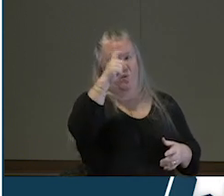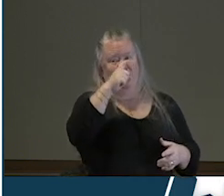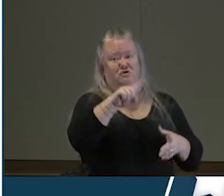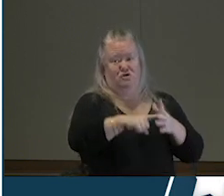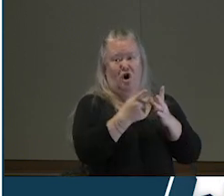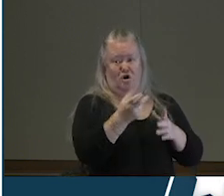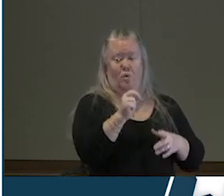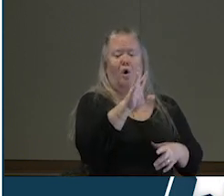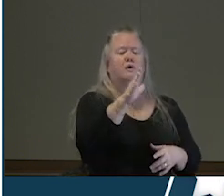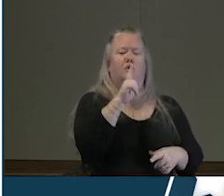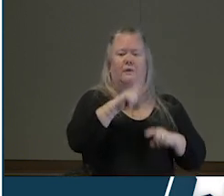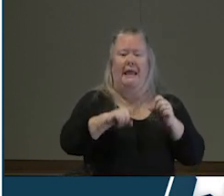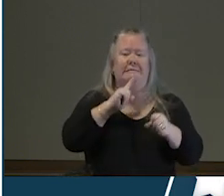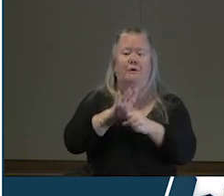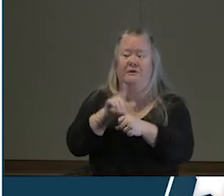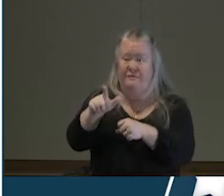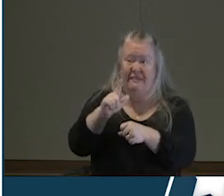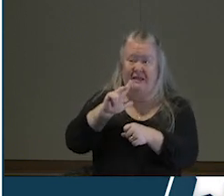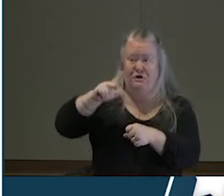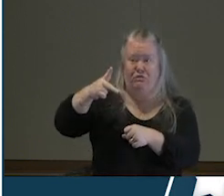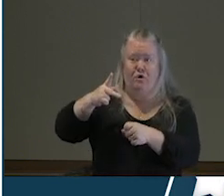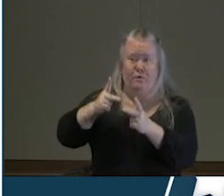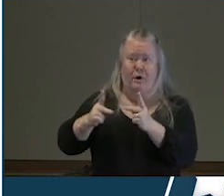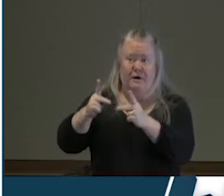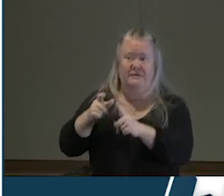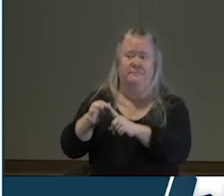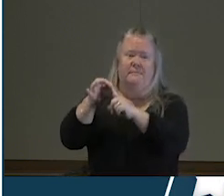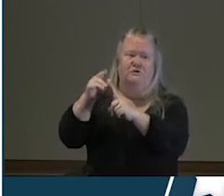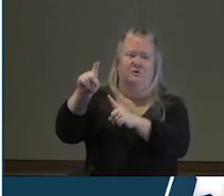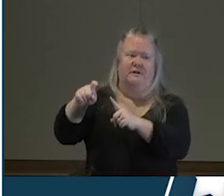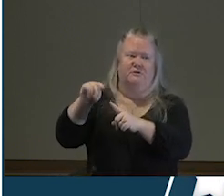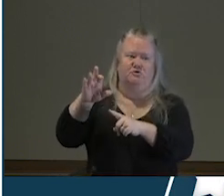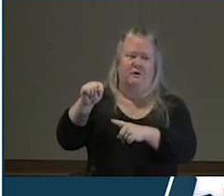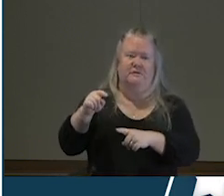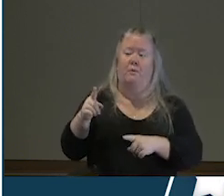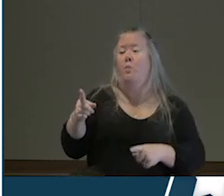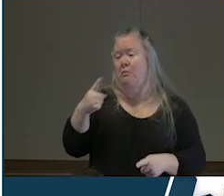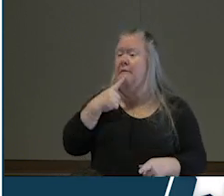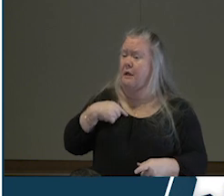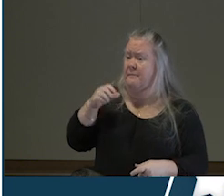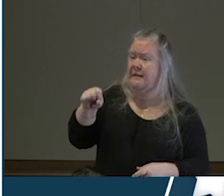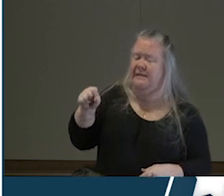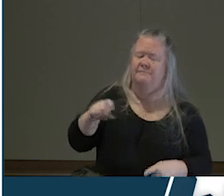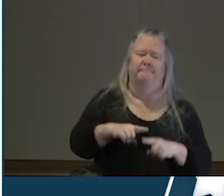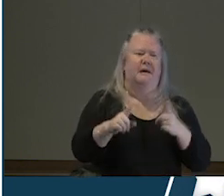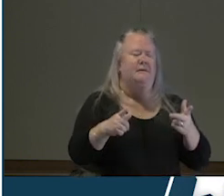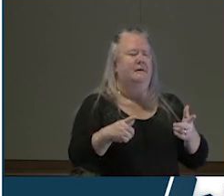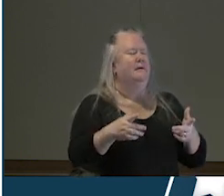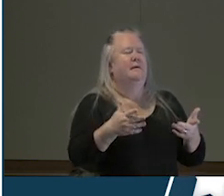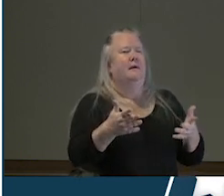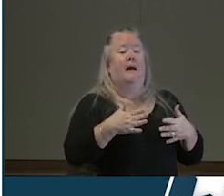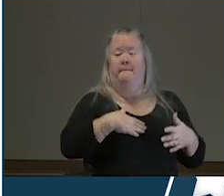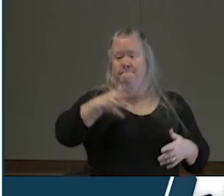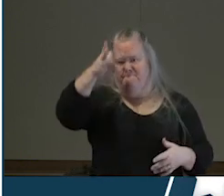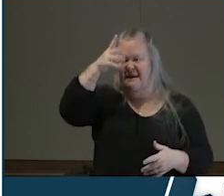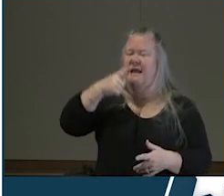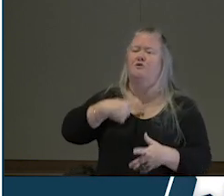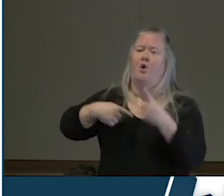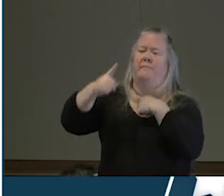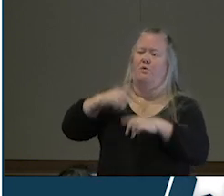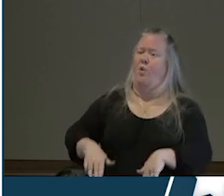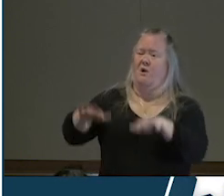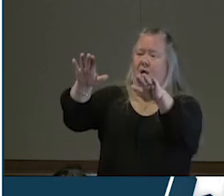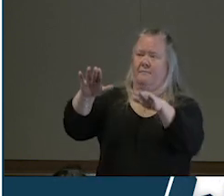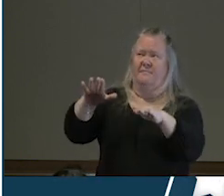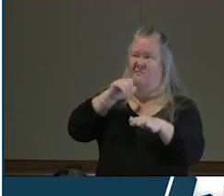your own, because how can you guarantee that it's a third-party special needs trust? Well, they say it is, but. My dad told me lots of things growing up